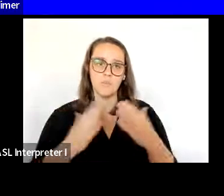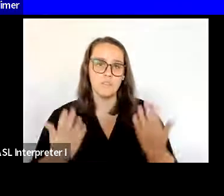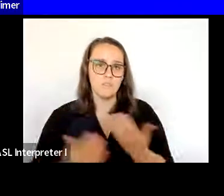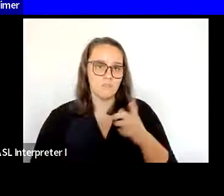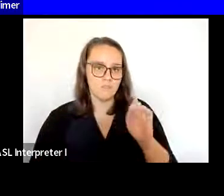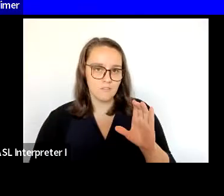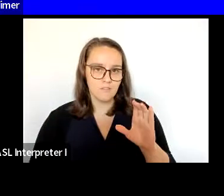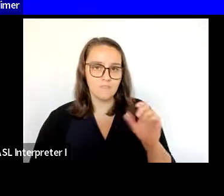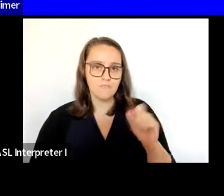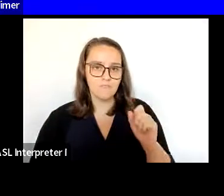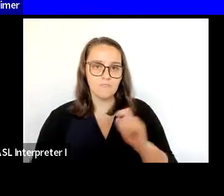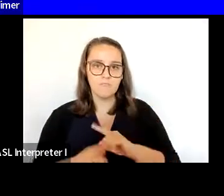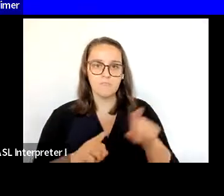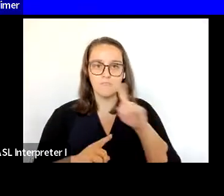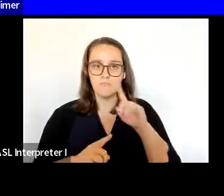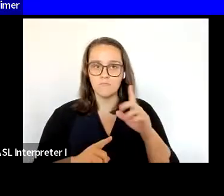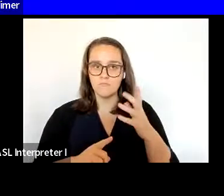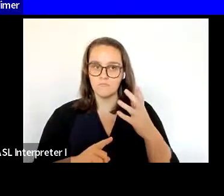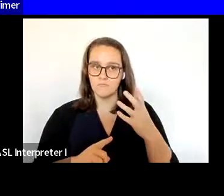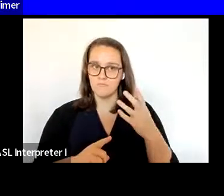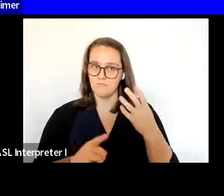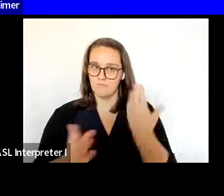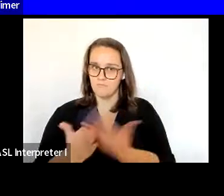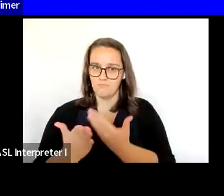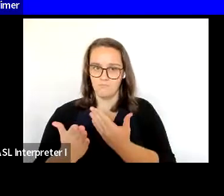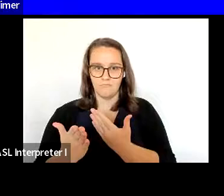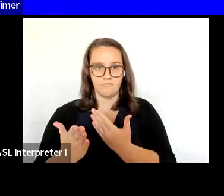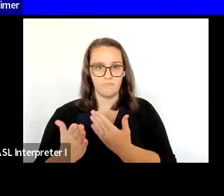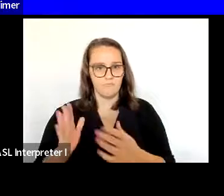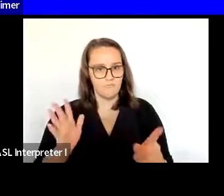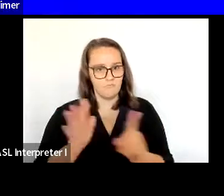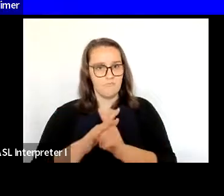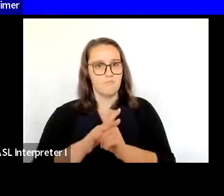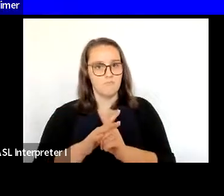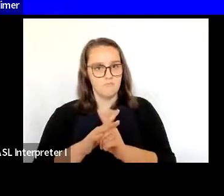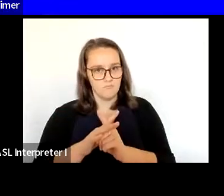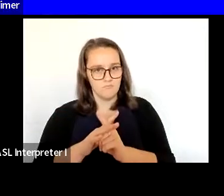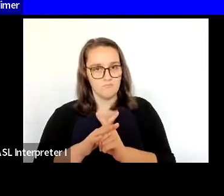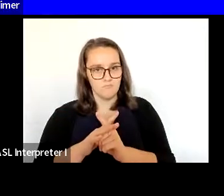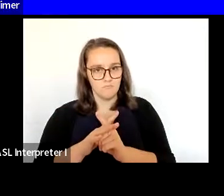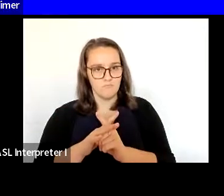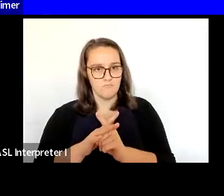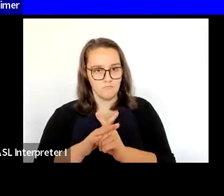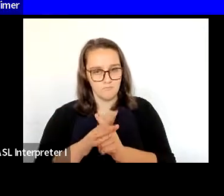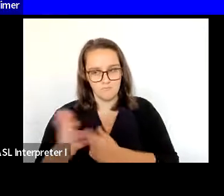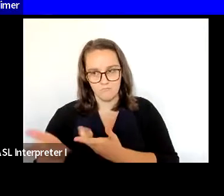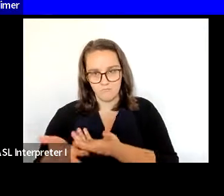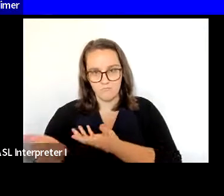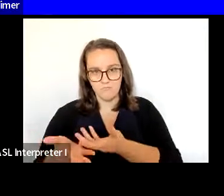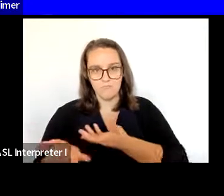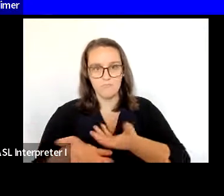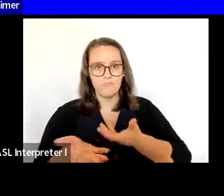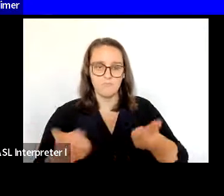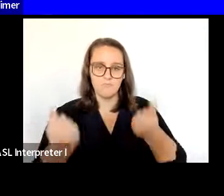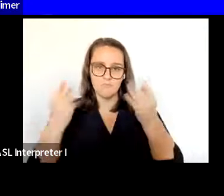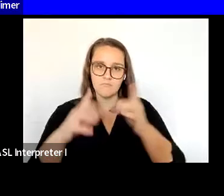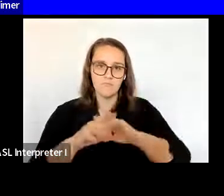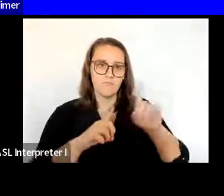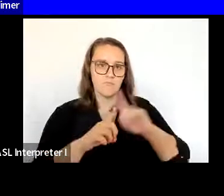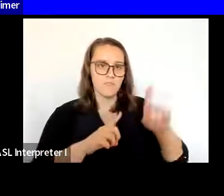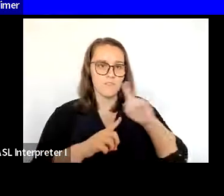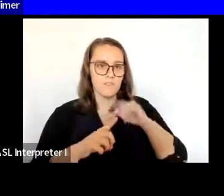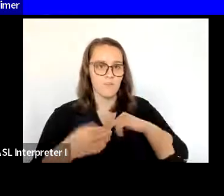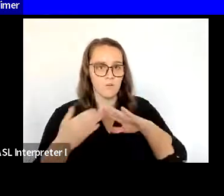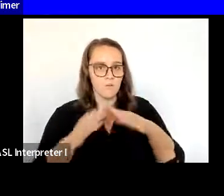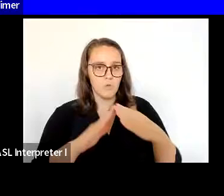but had the credibility to show up and walk through those communities throughout the District of